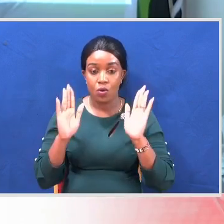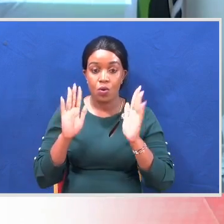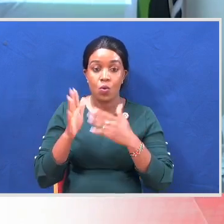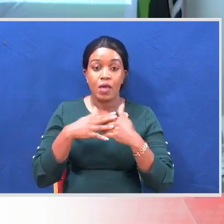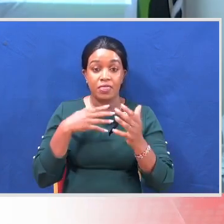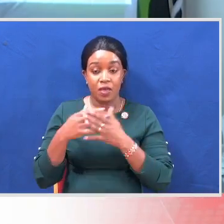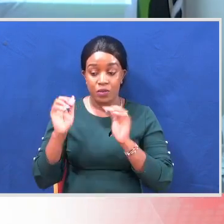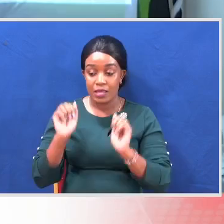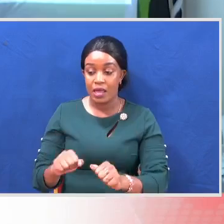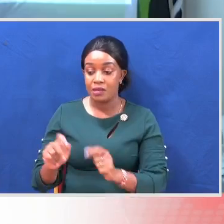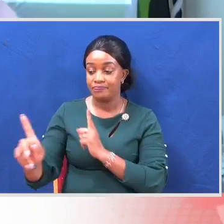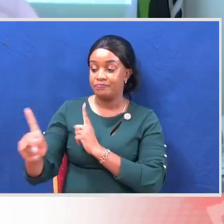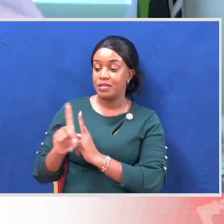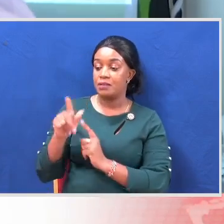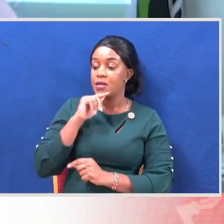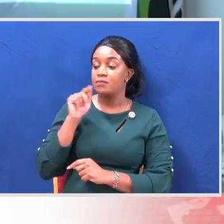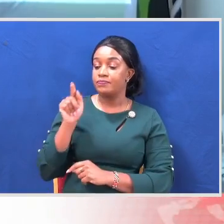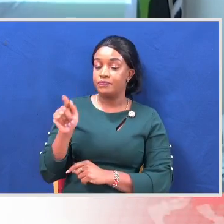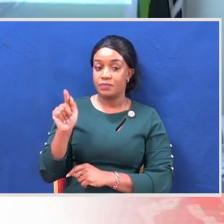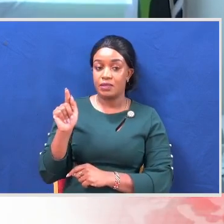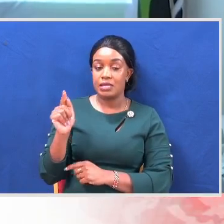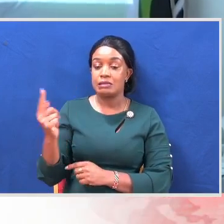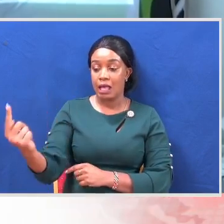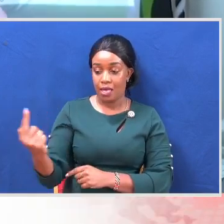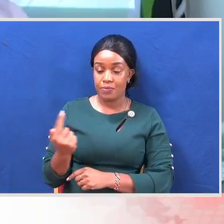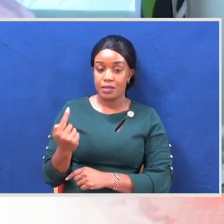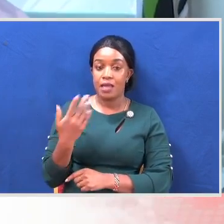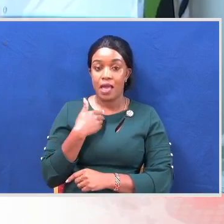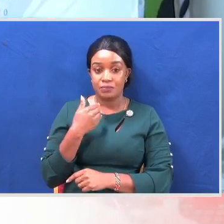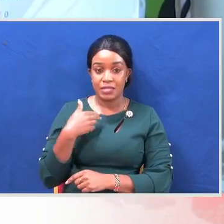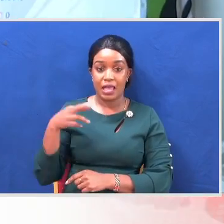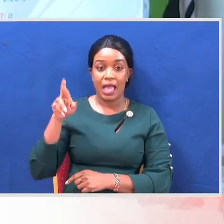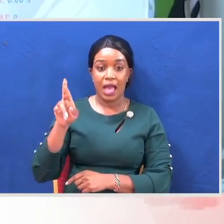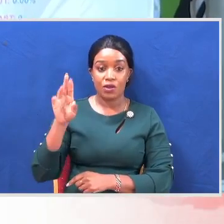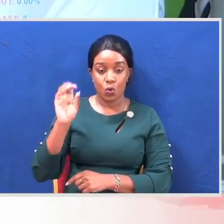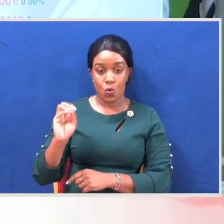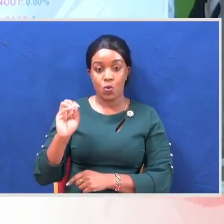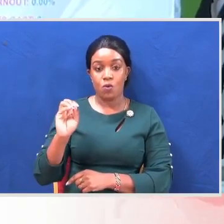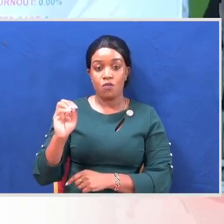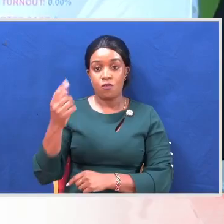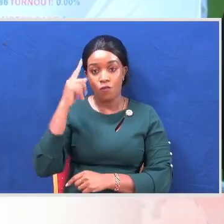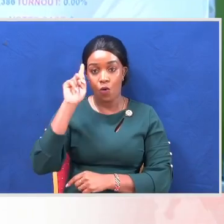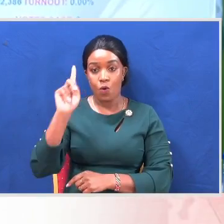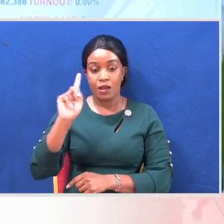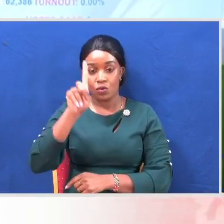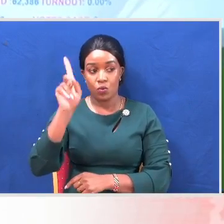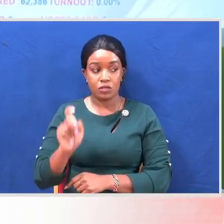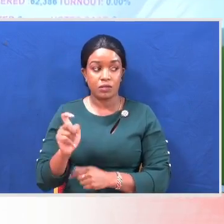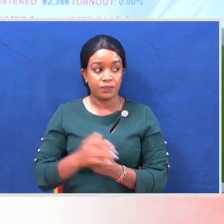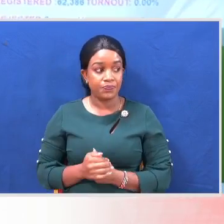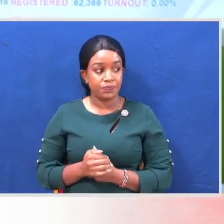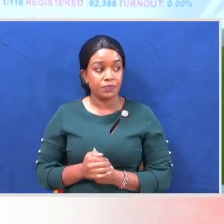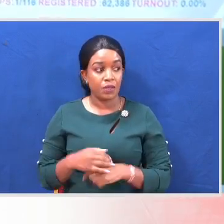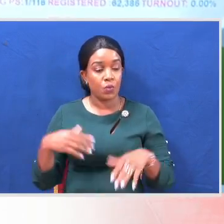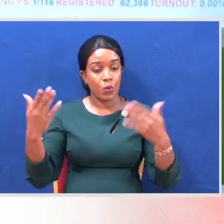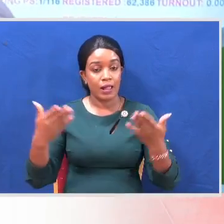him. He's approaching. He's been the RO. Just for one quick question, Abubakar. Karibu sana